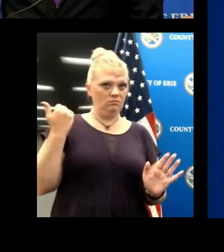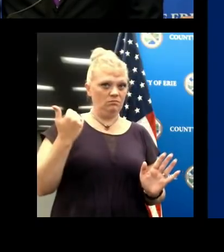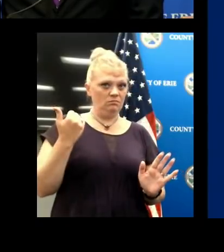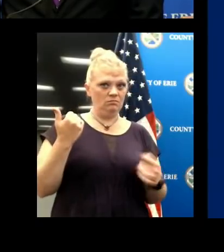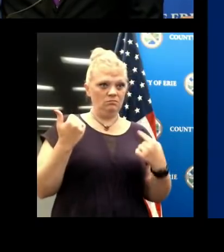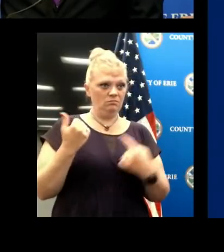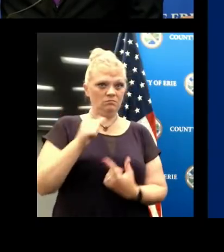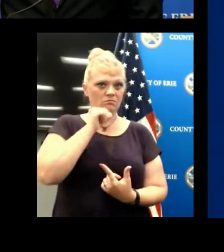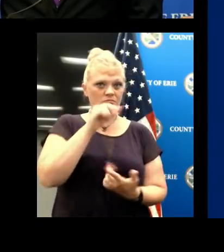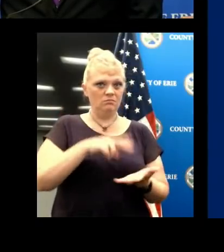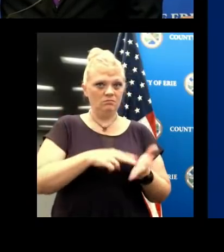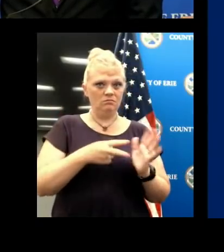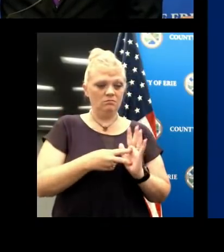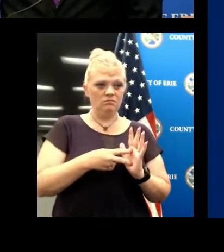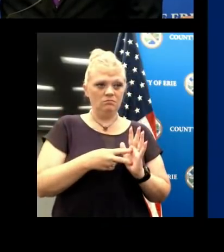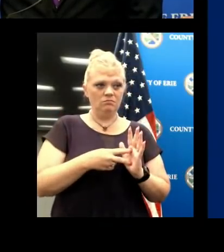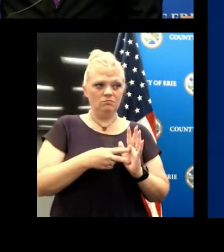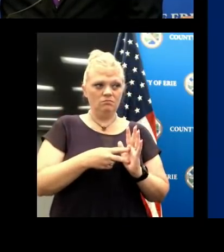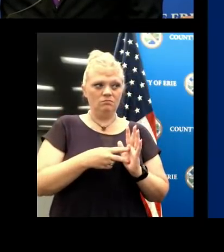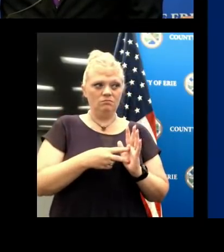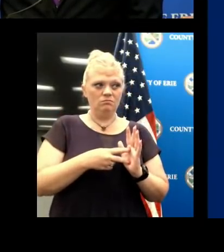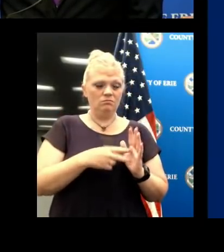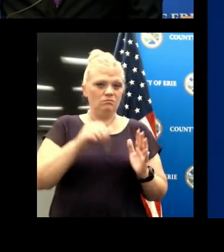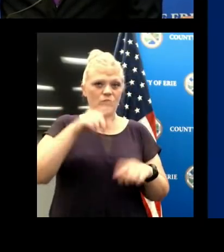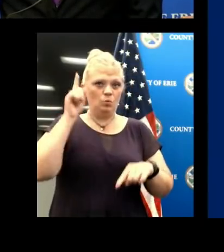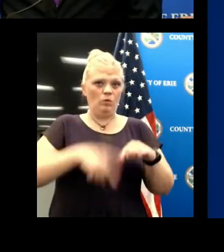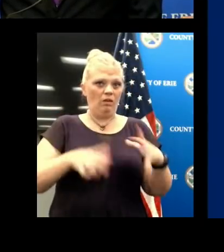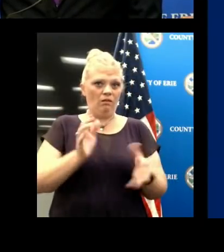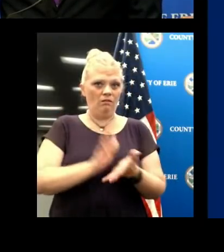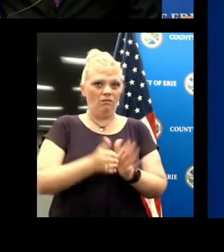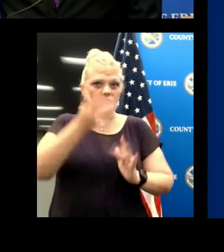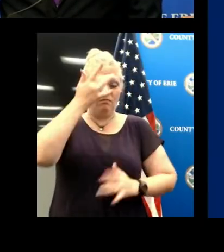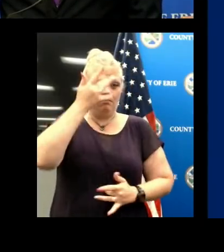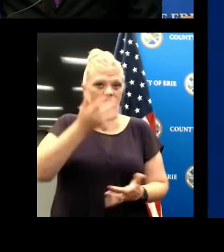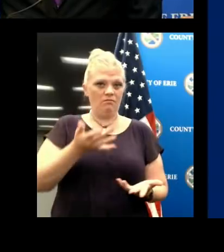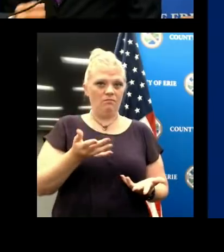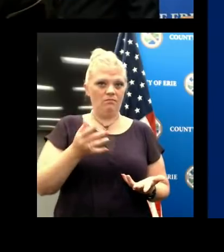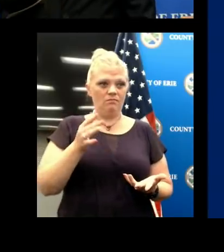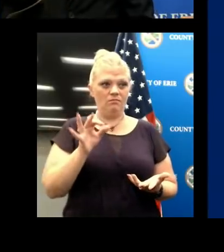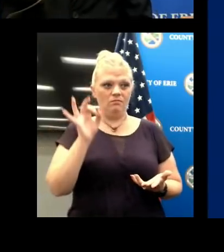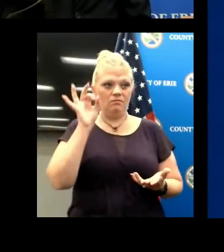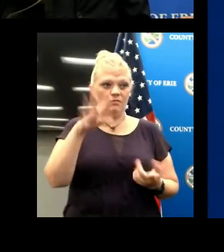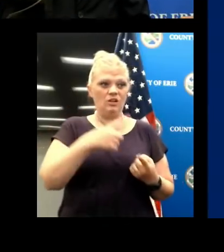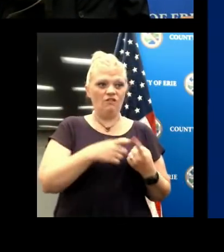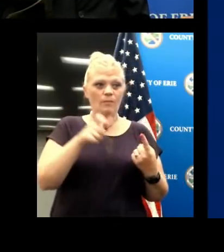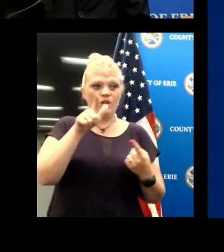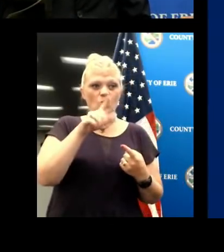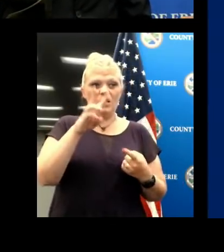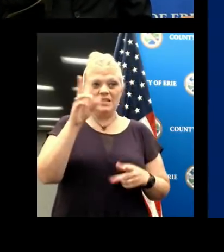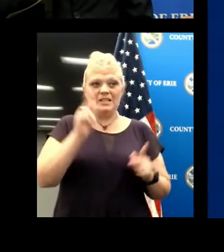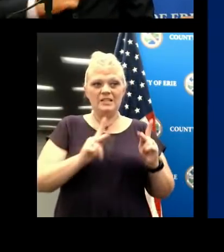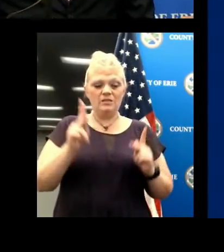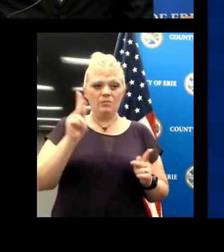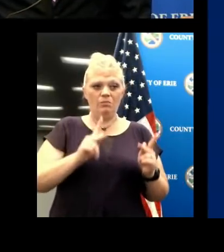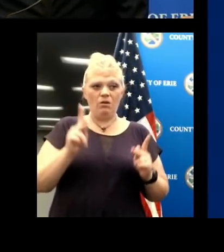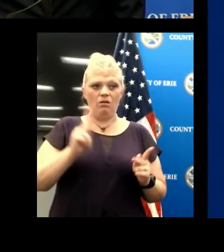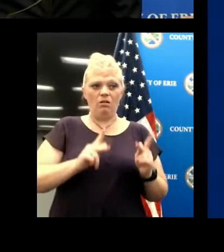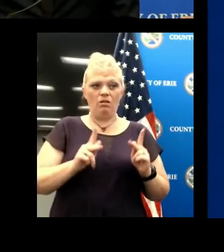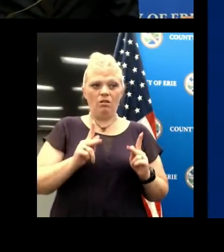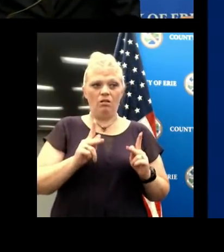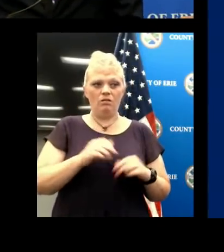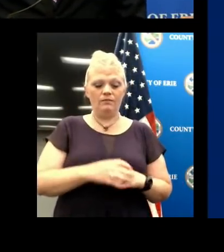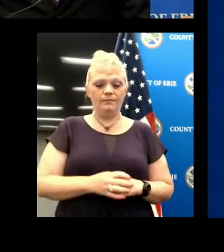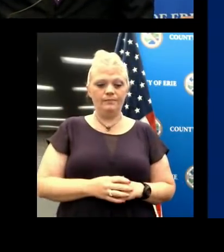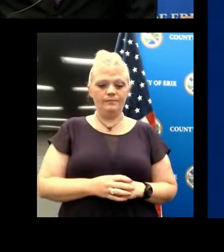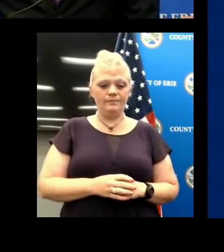not mean you are invulnerable. And just to note that, of the 26 individuals who